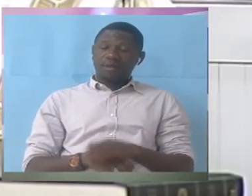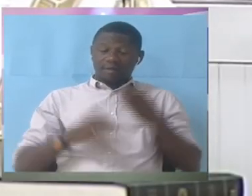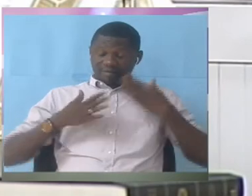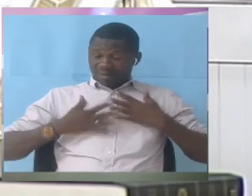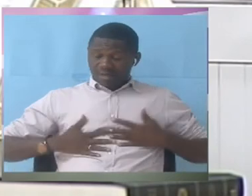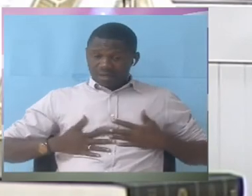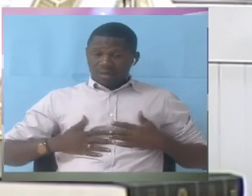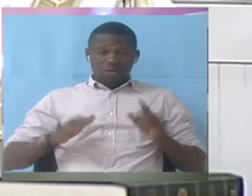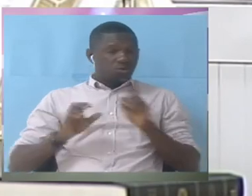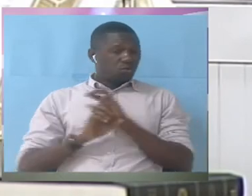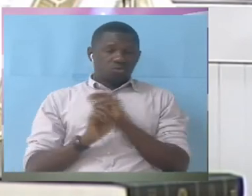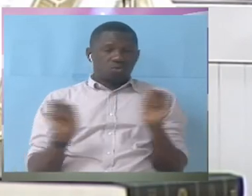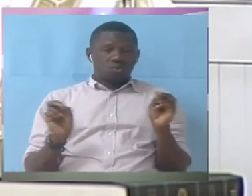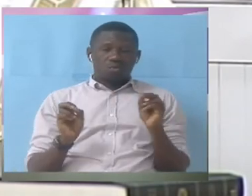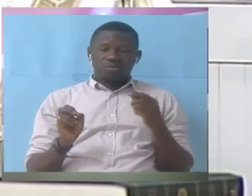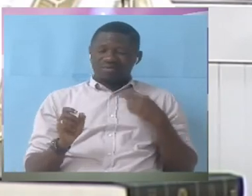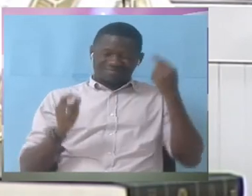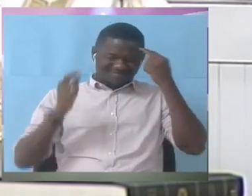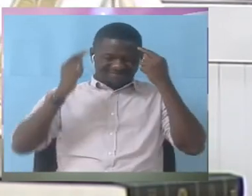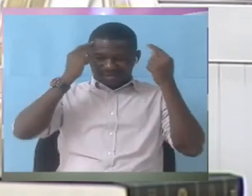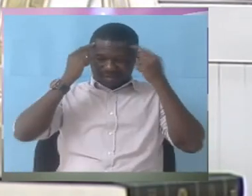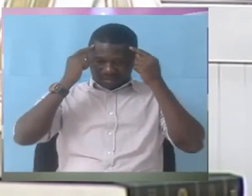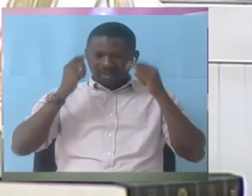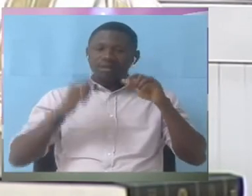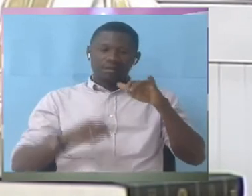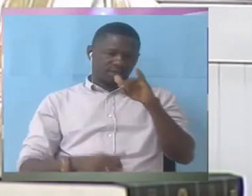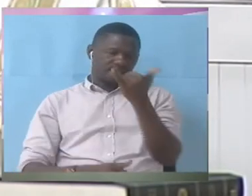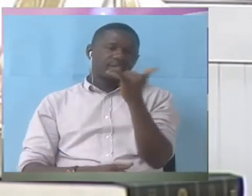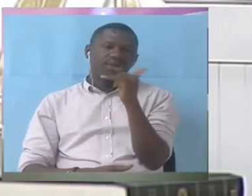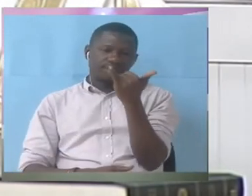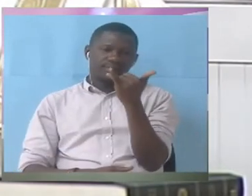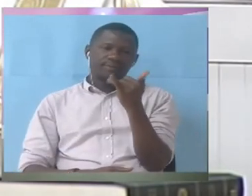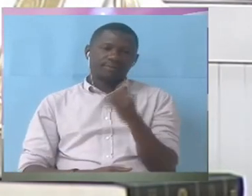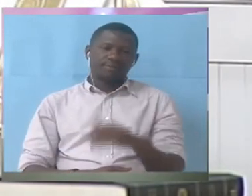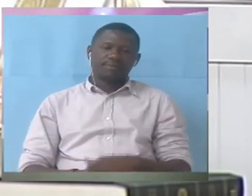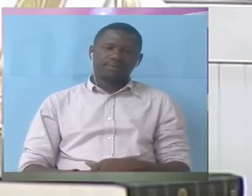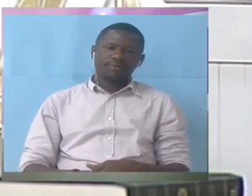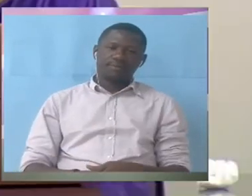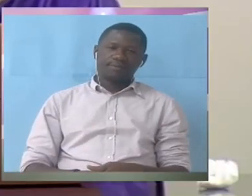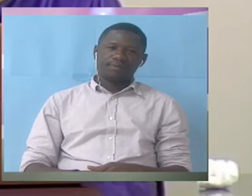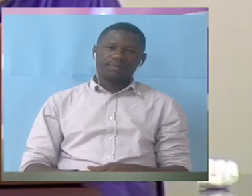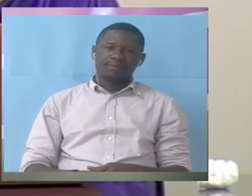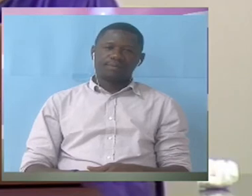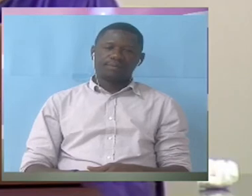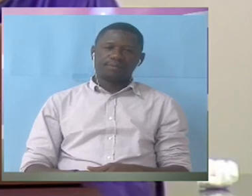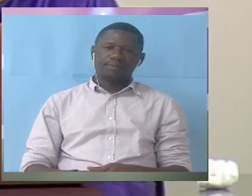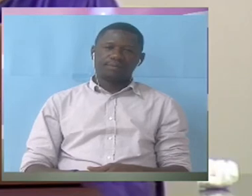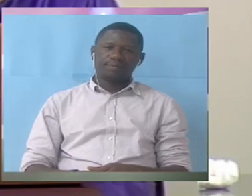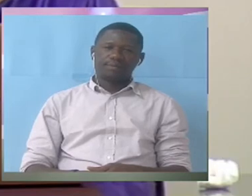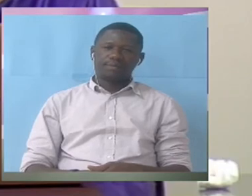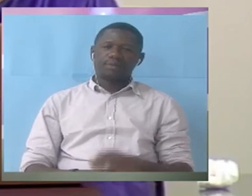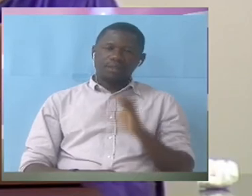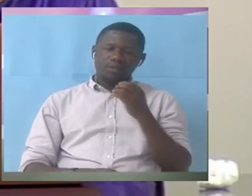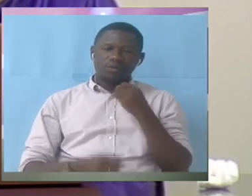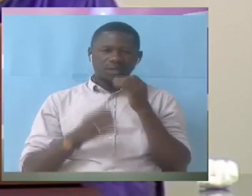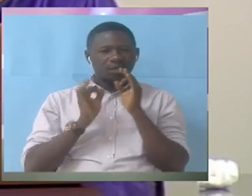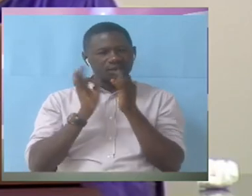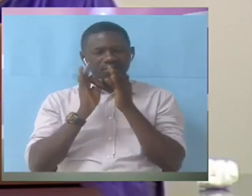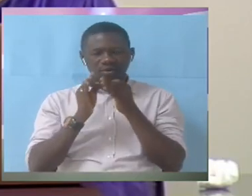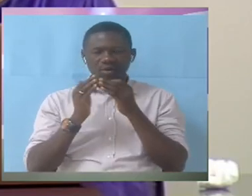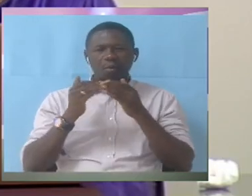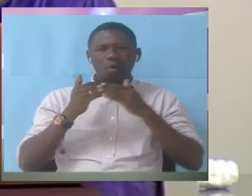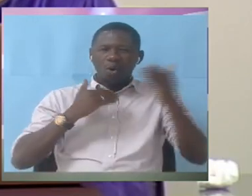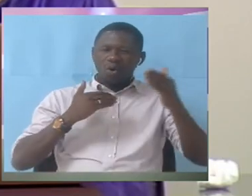mune dedet pou de ci metiti yaram la dedet waye nak ci wali helam waw can you explain further for this